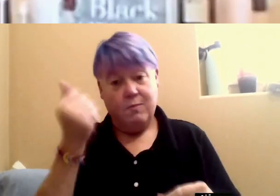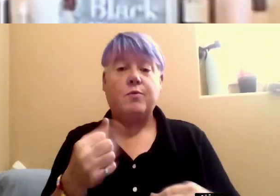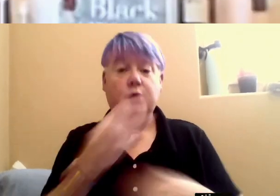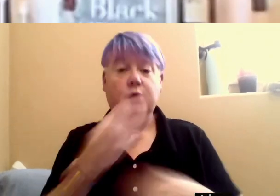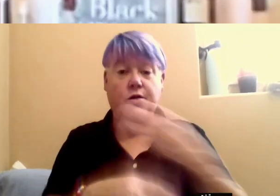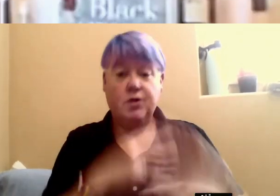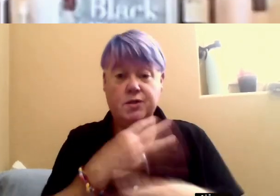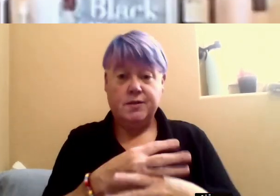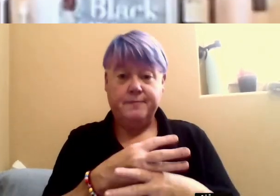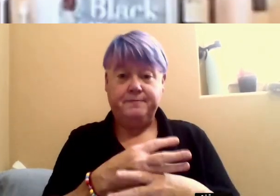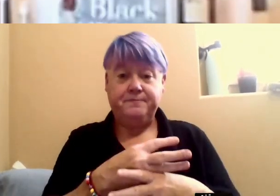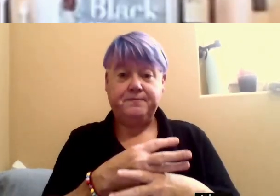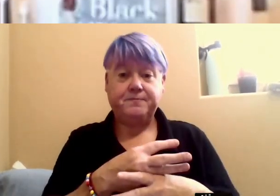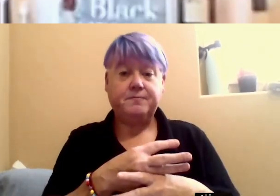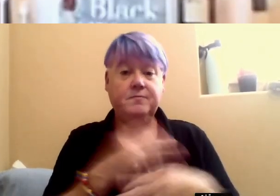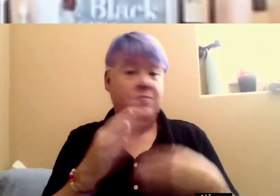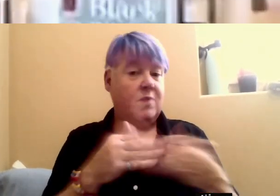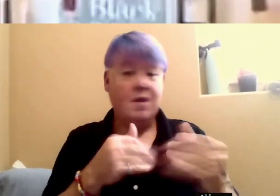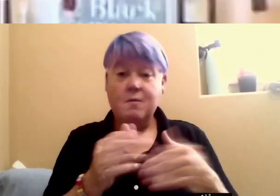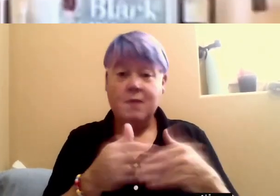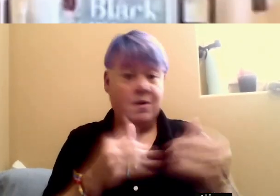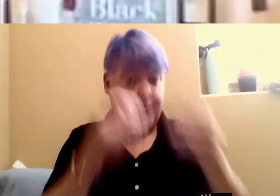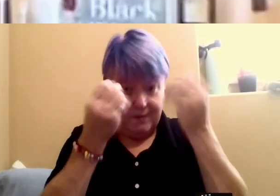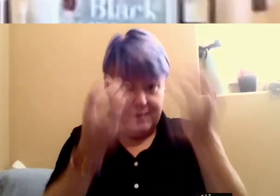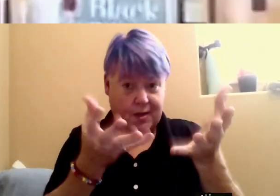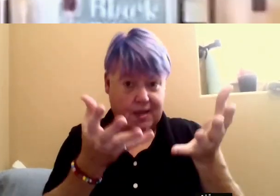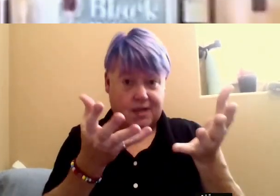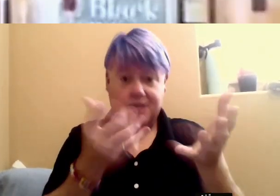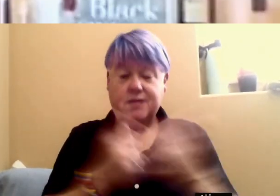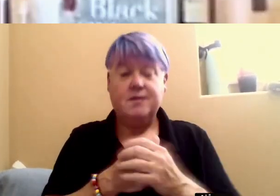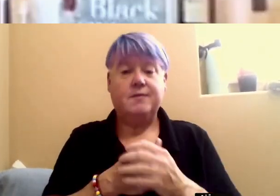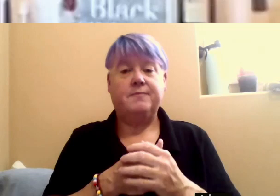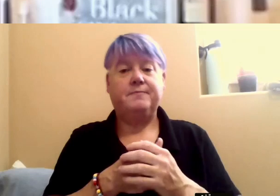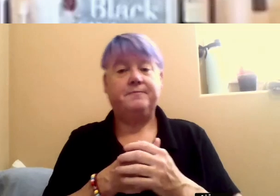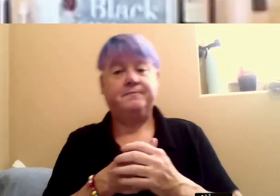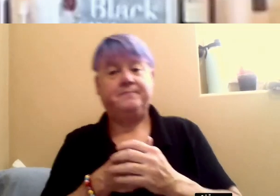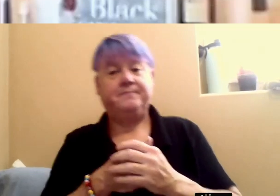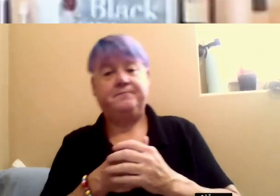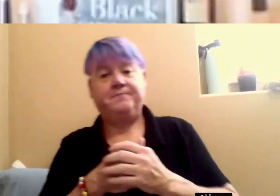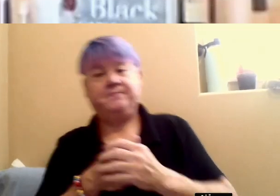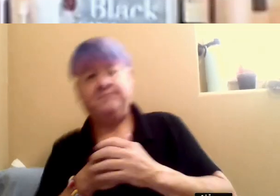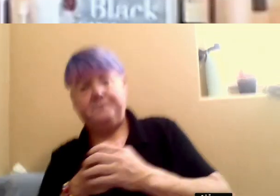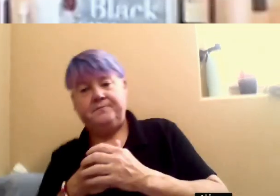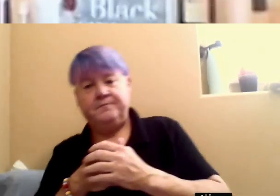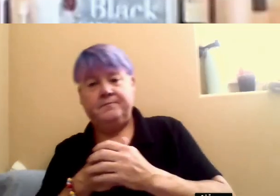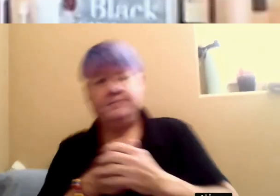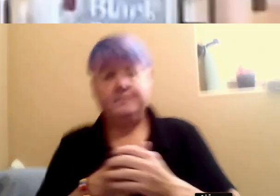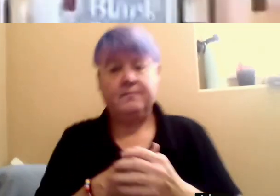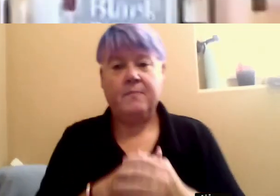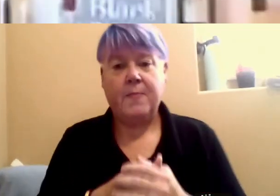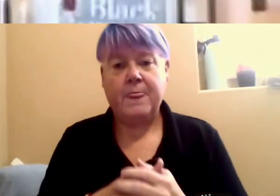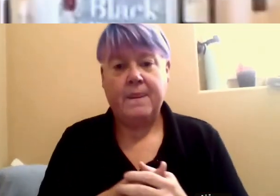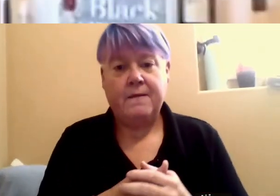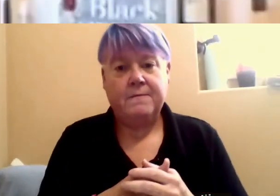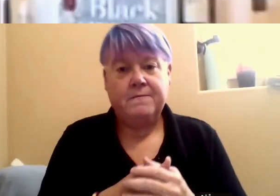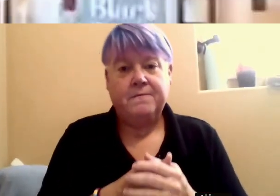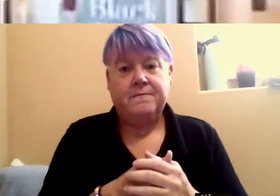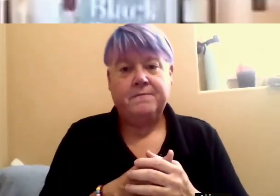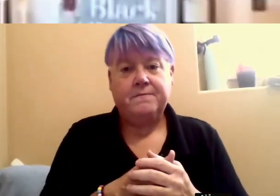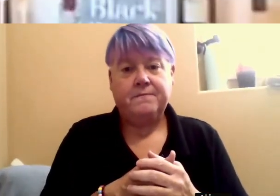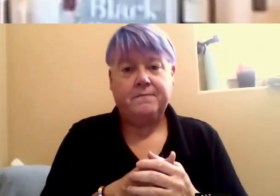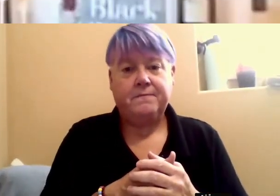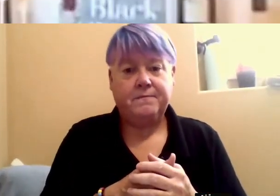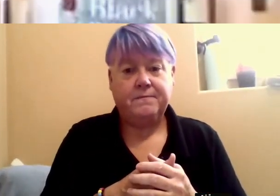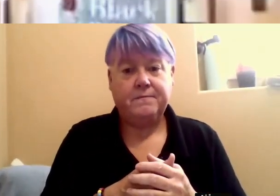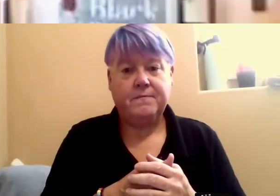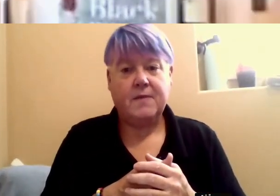it's, free of racism or sexism, or, those sorts of things I think are really important to me. And